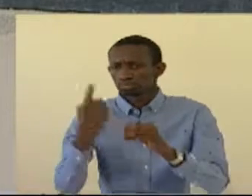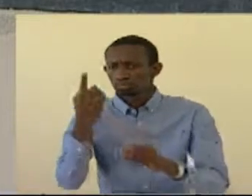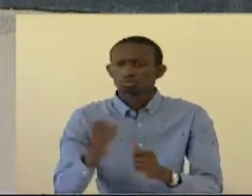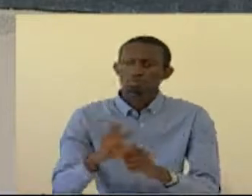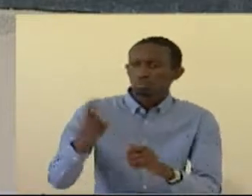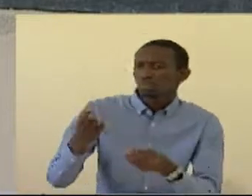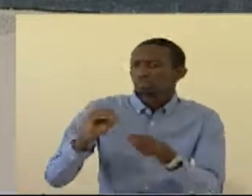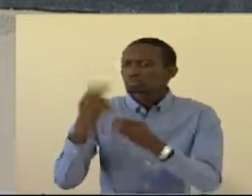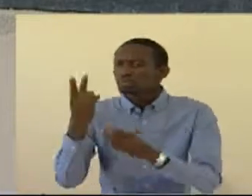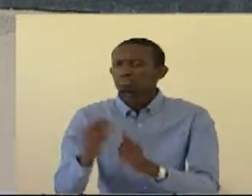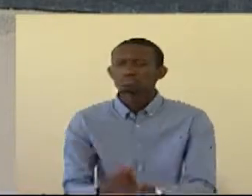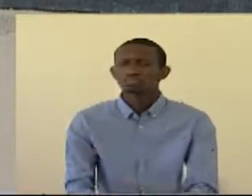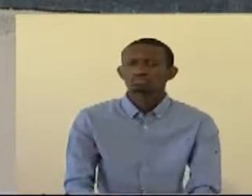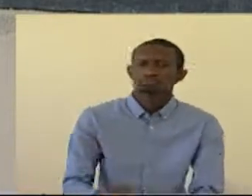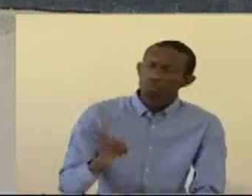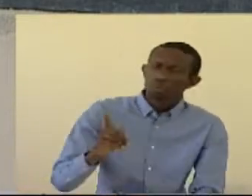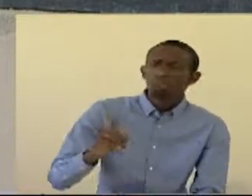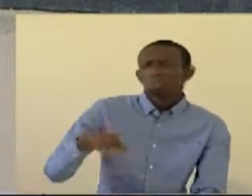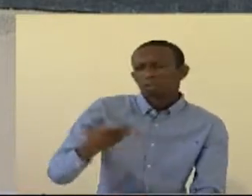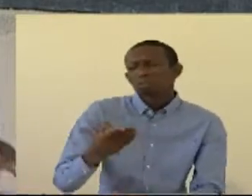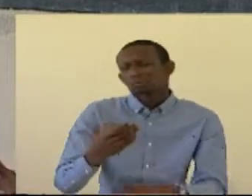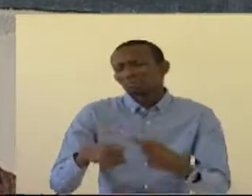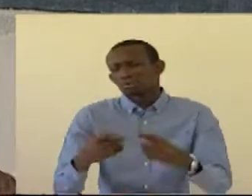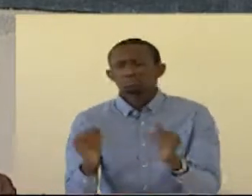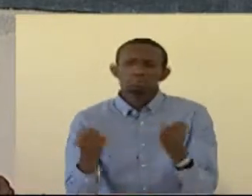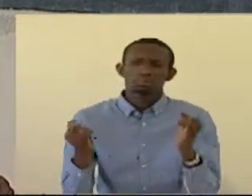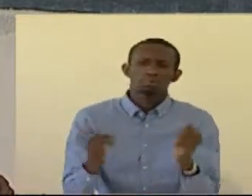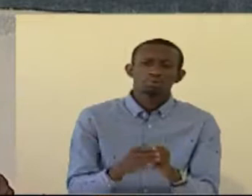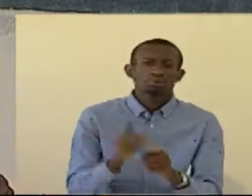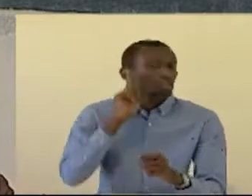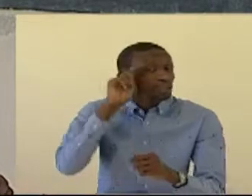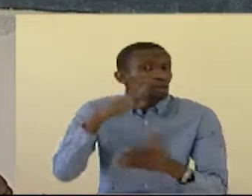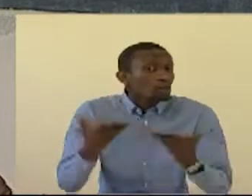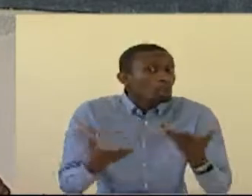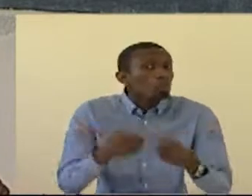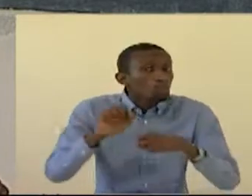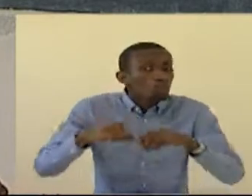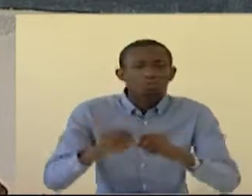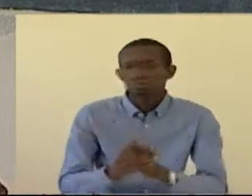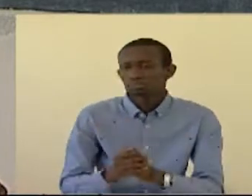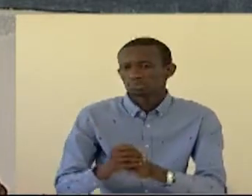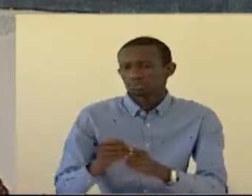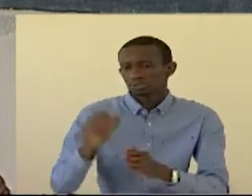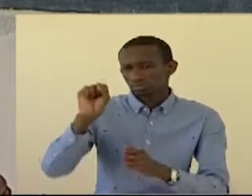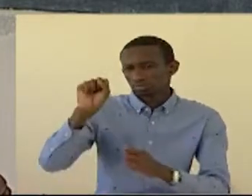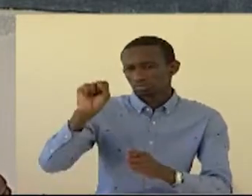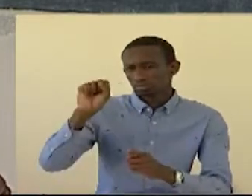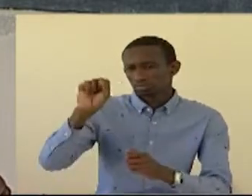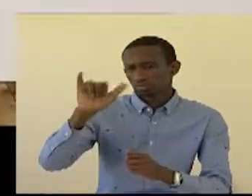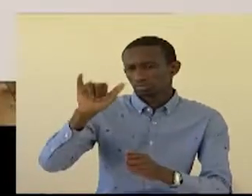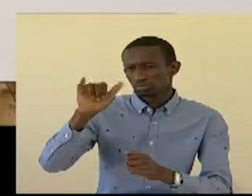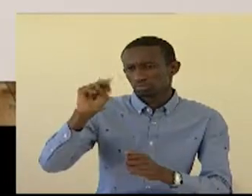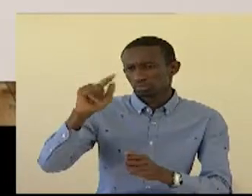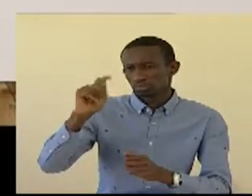can go on and try or think about how we can synthesize acetone from this compound